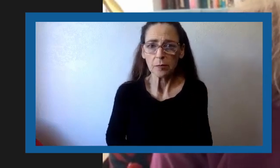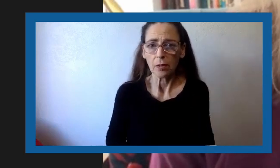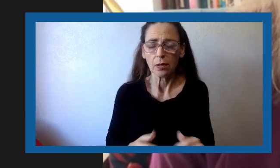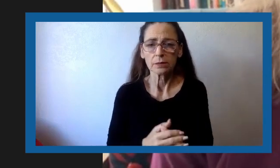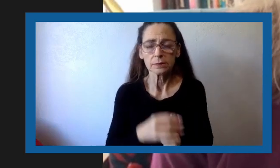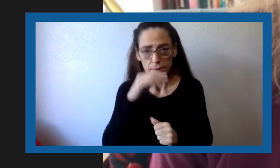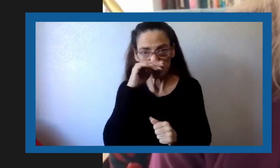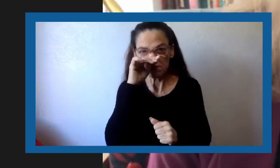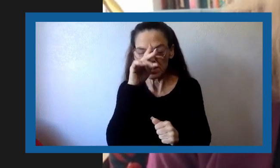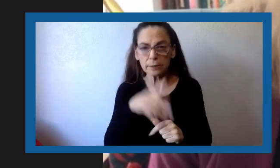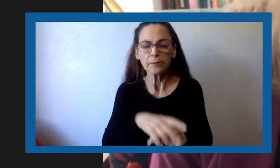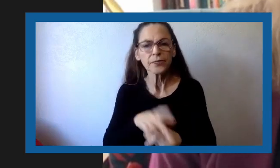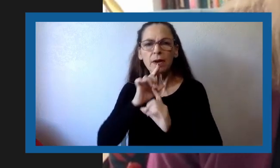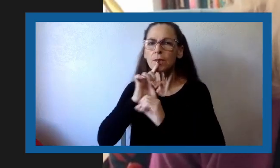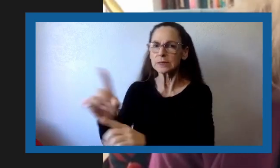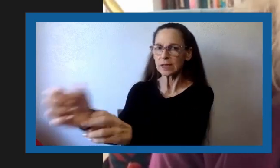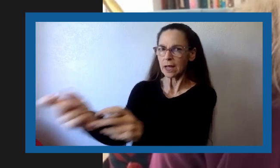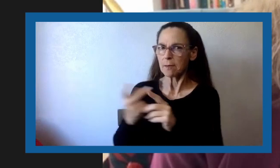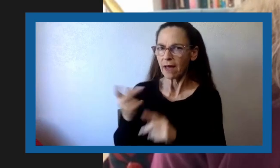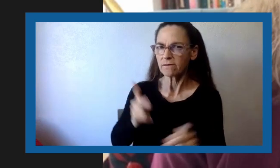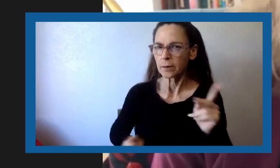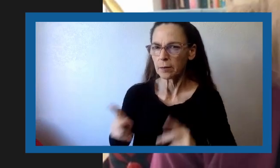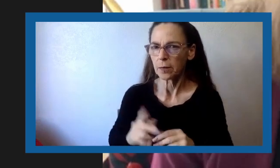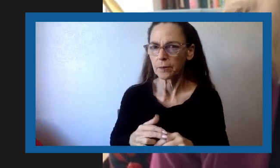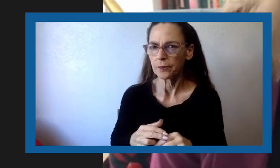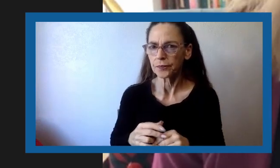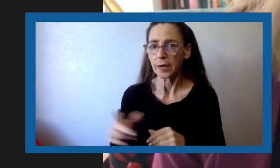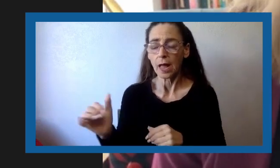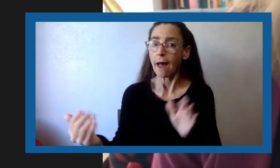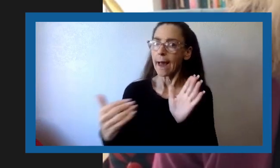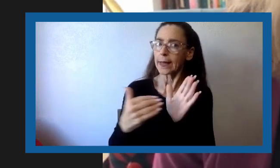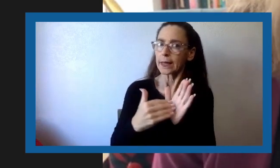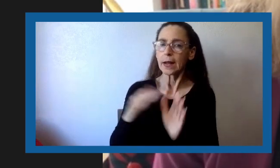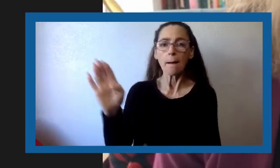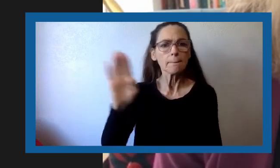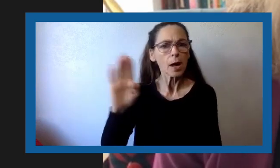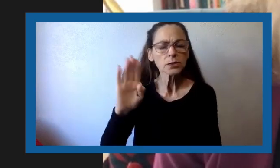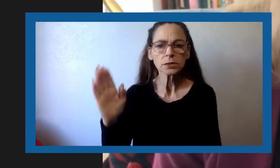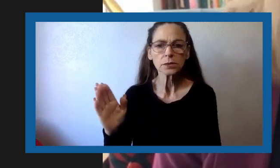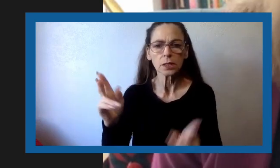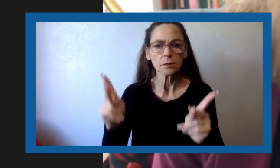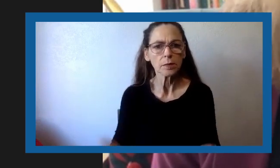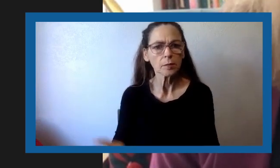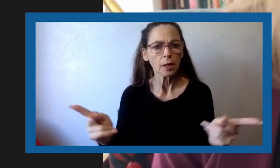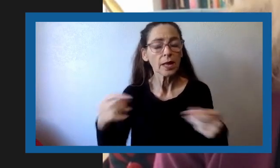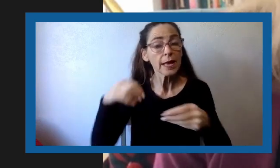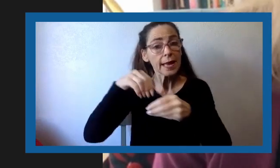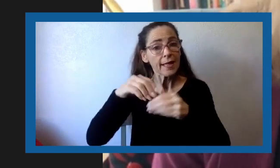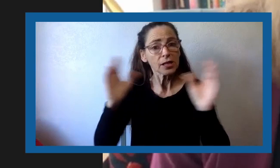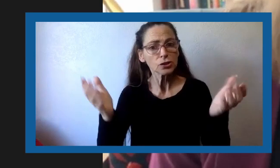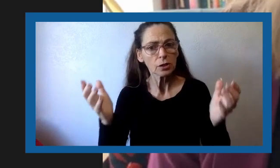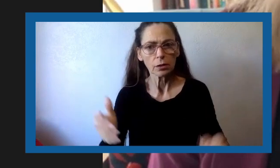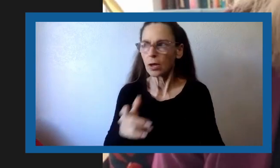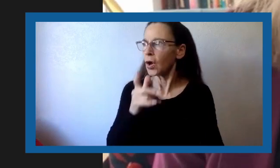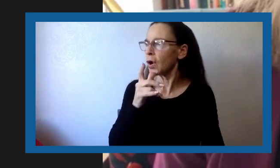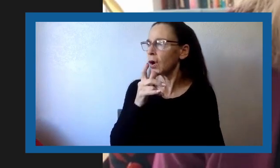And the response I got back from people, even again, some of the Boston individuals who were in the chat was, well,